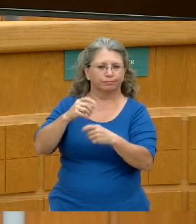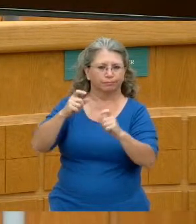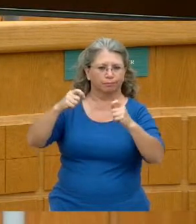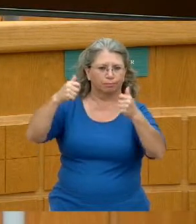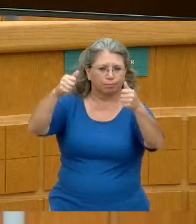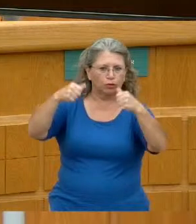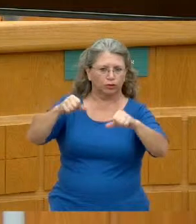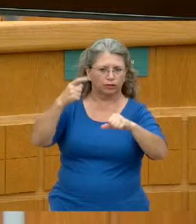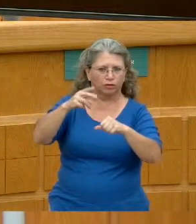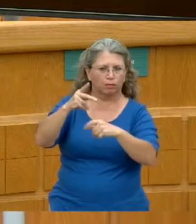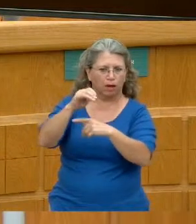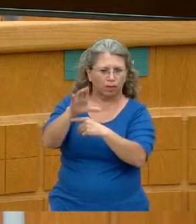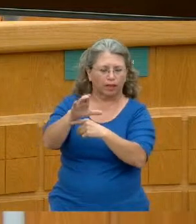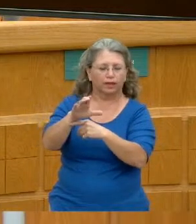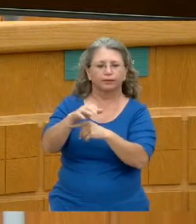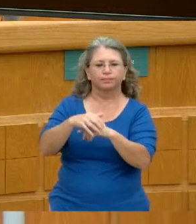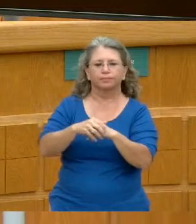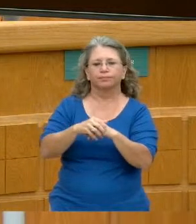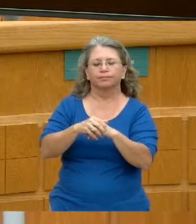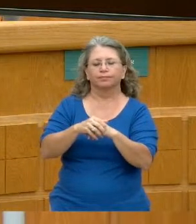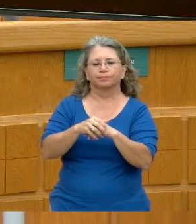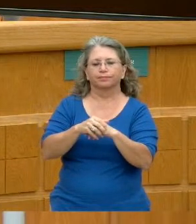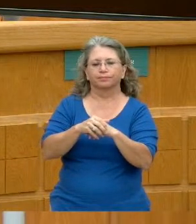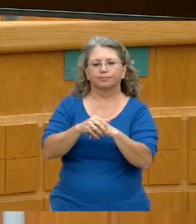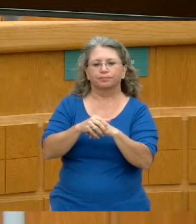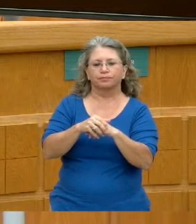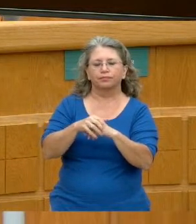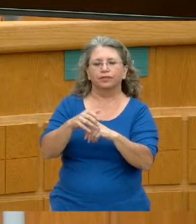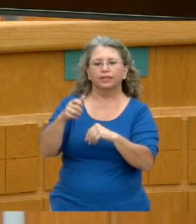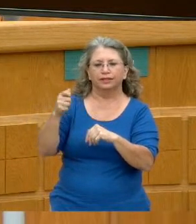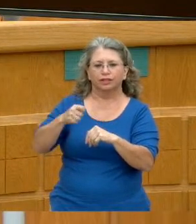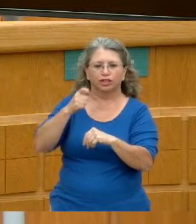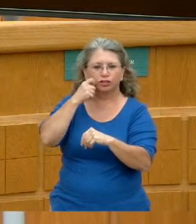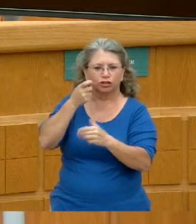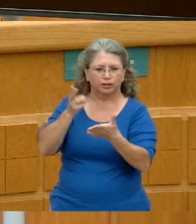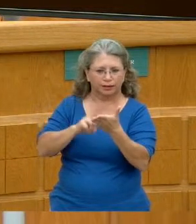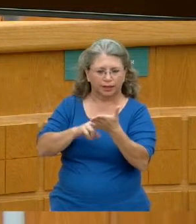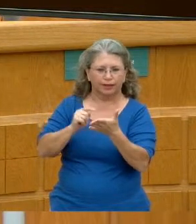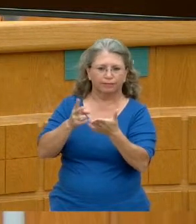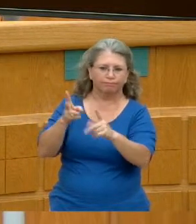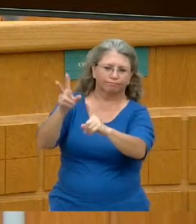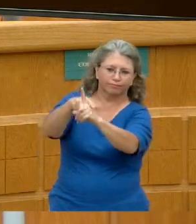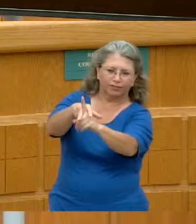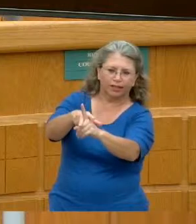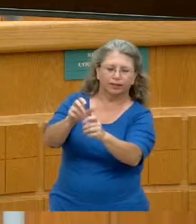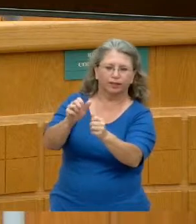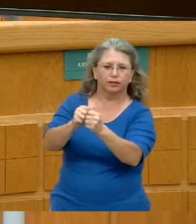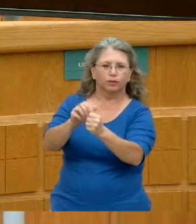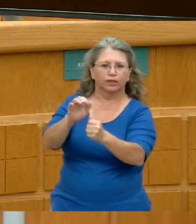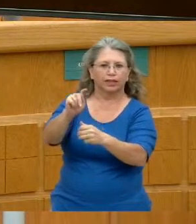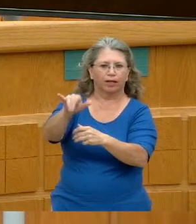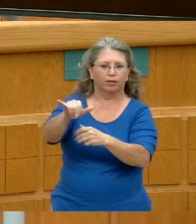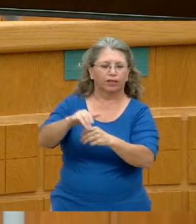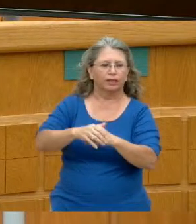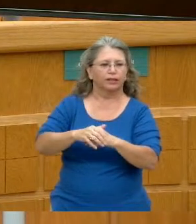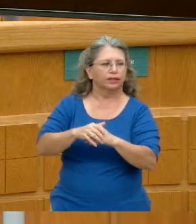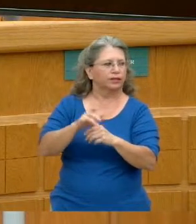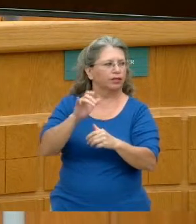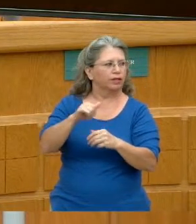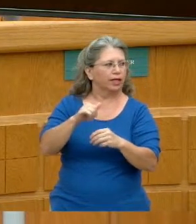The draft order was available yesterday, but the judge did just sign it and file it. And so we have that for the